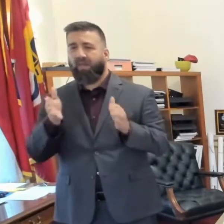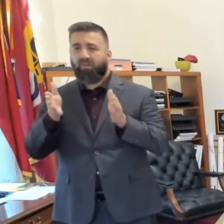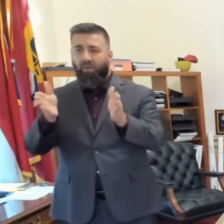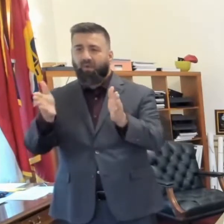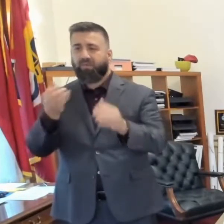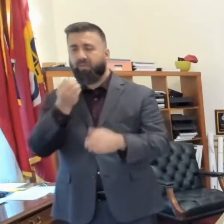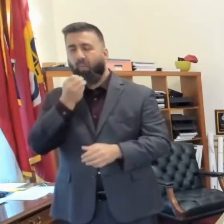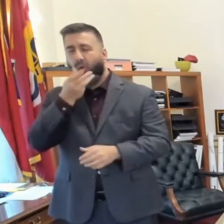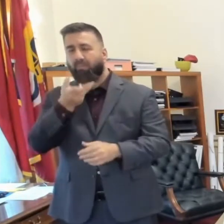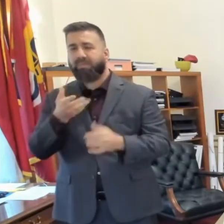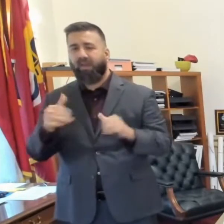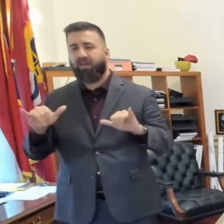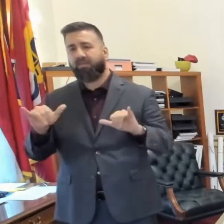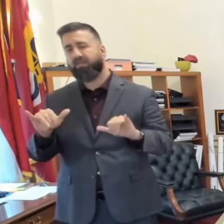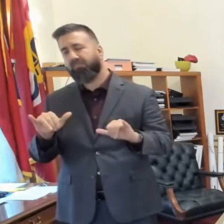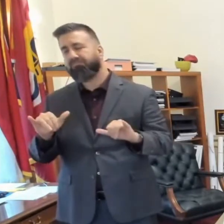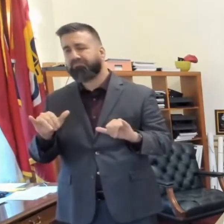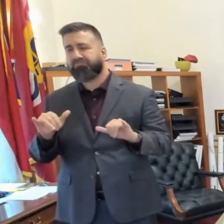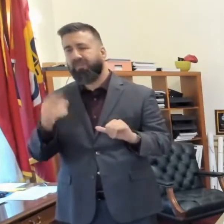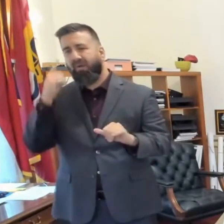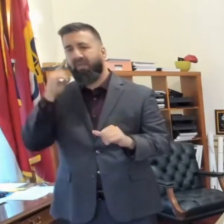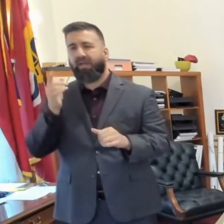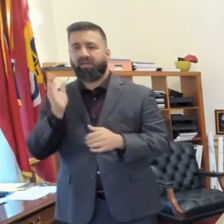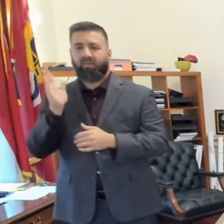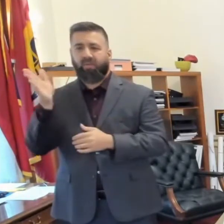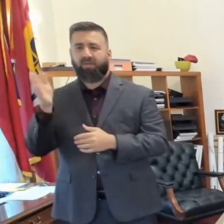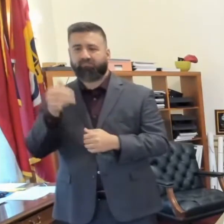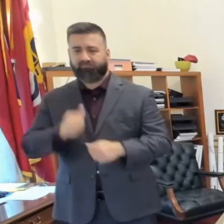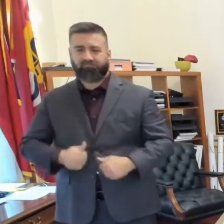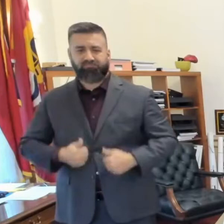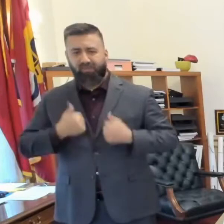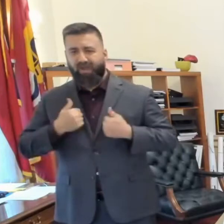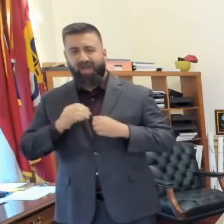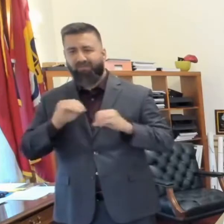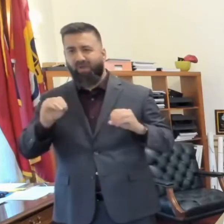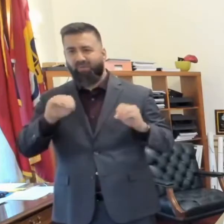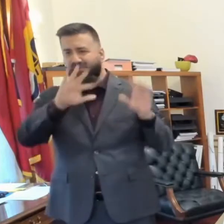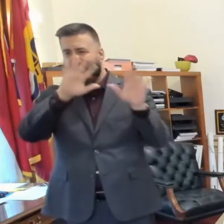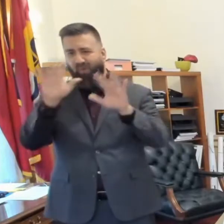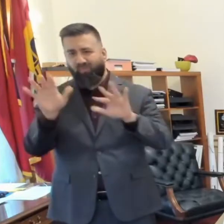fairly warm, I should say. And so we think we're going to get through this without